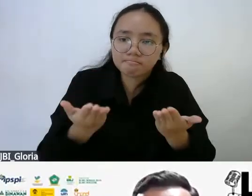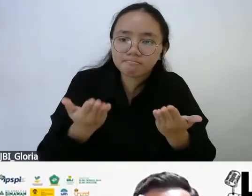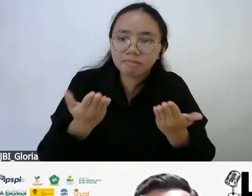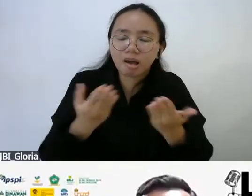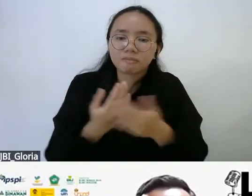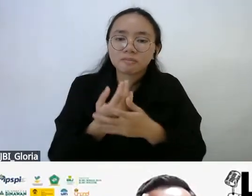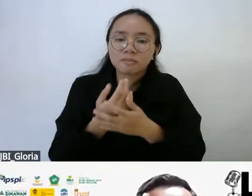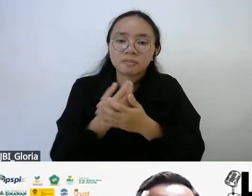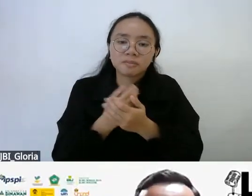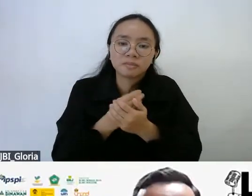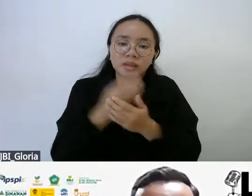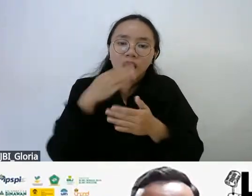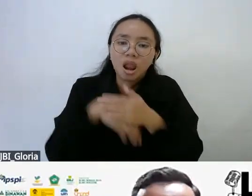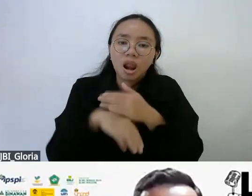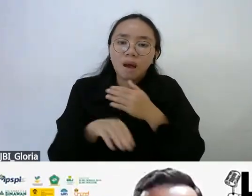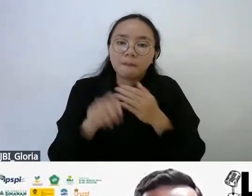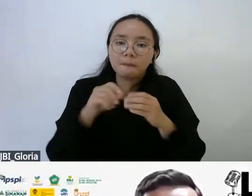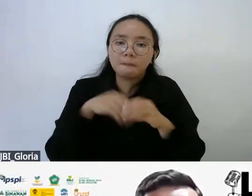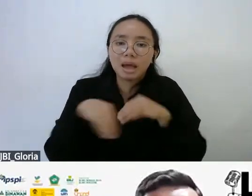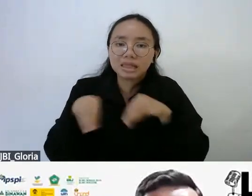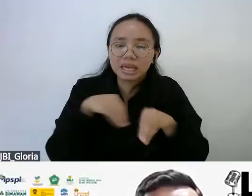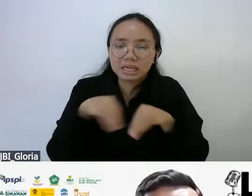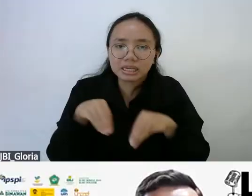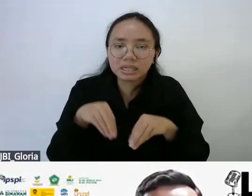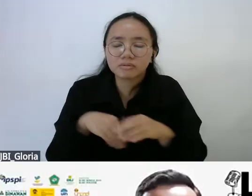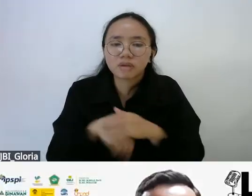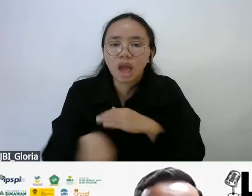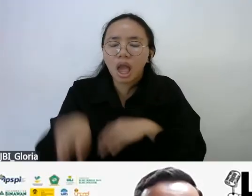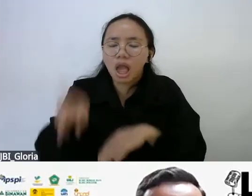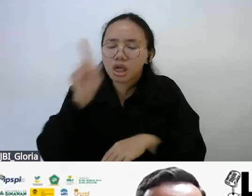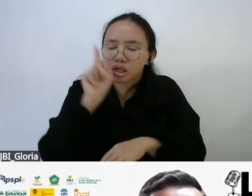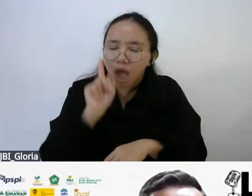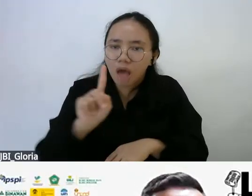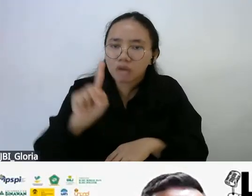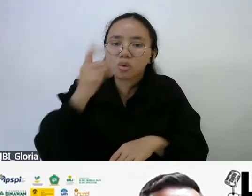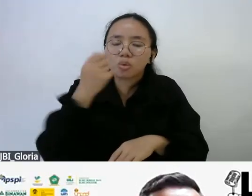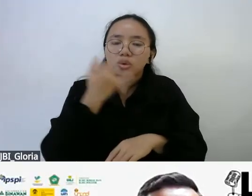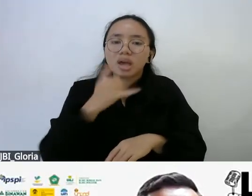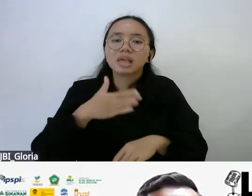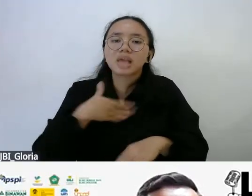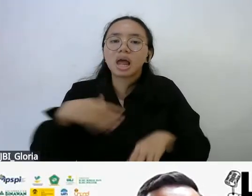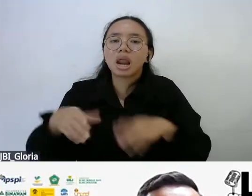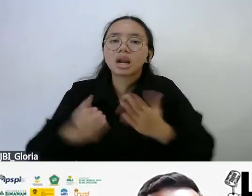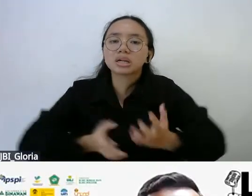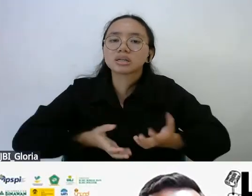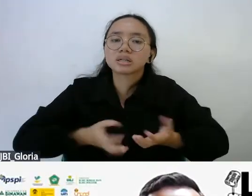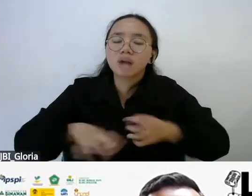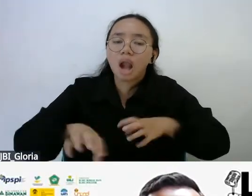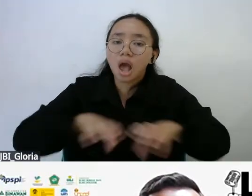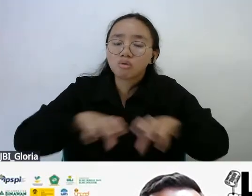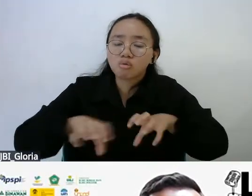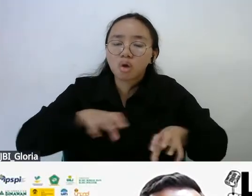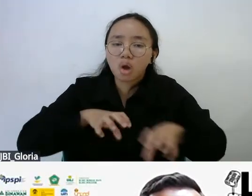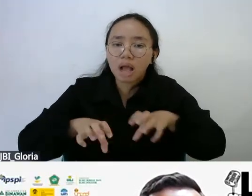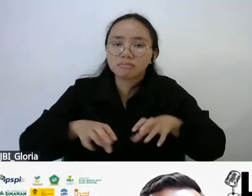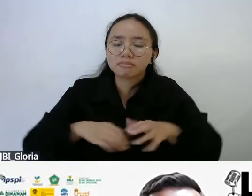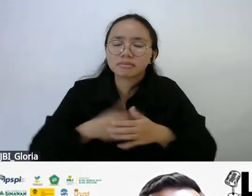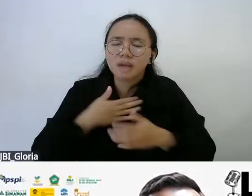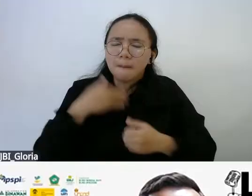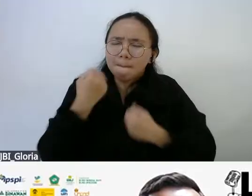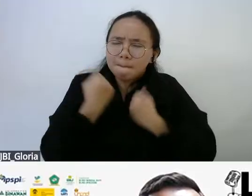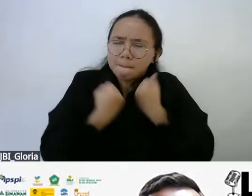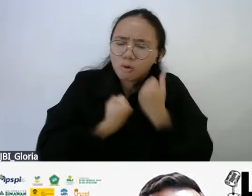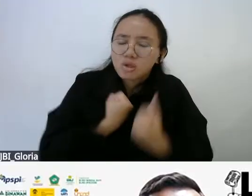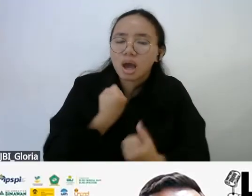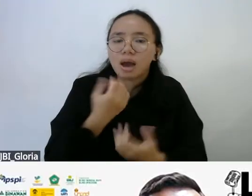I do. I try to identify the gaps. Where are the gaps and how can